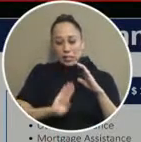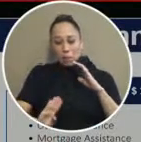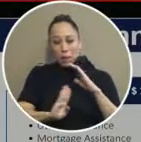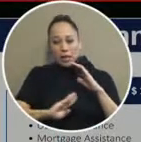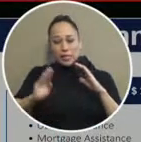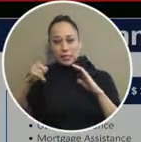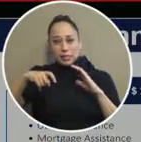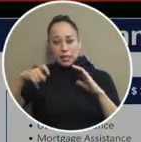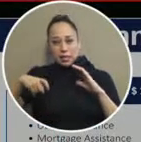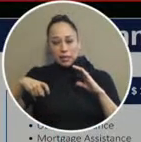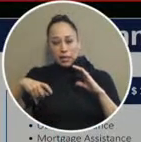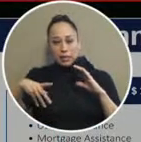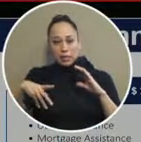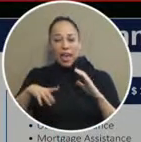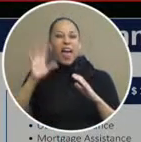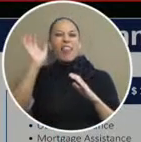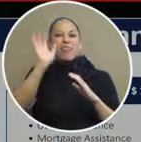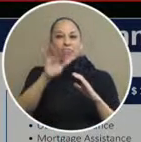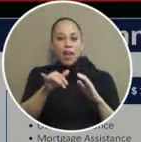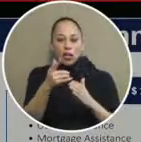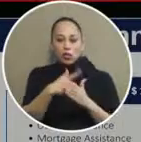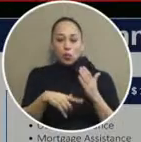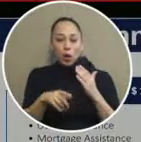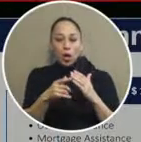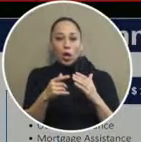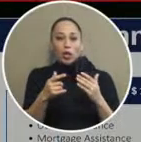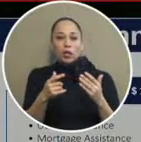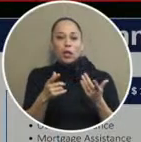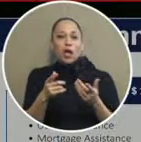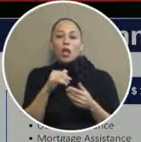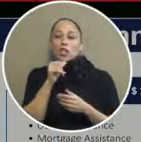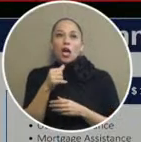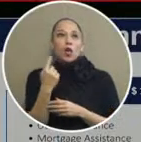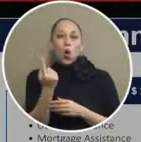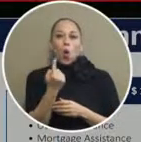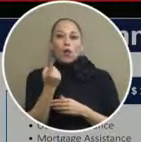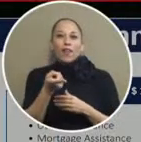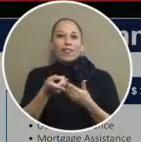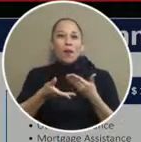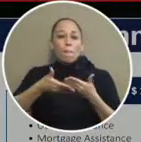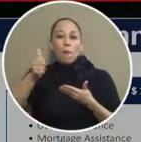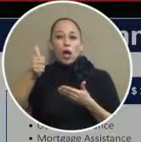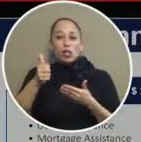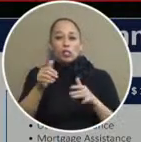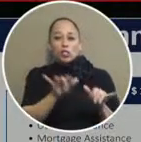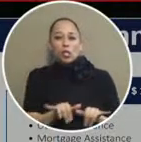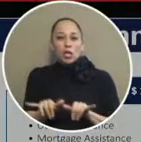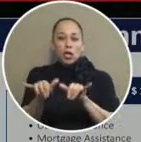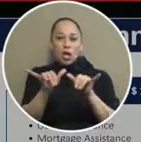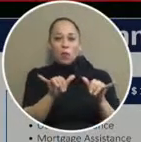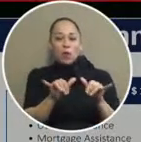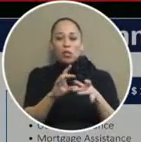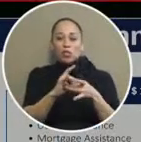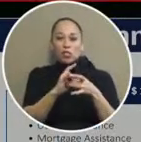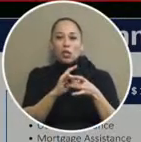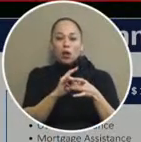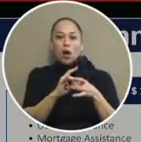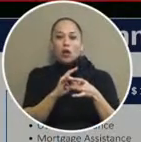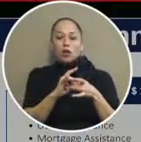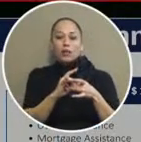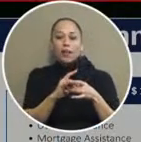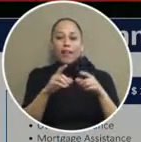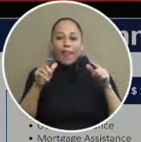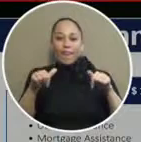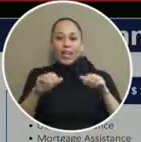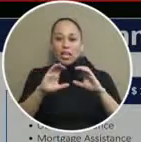supporting livelihood and employment, that is where we heard not only the most comments regarding